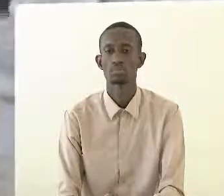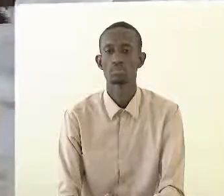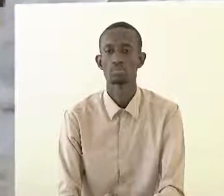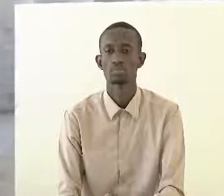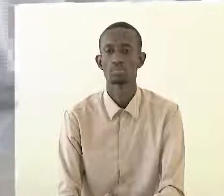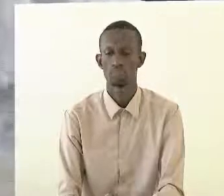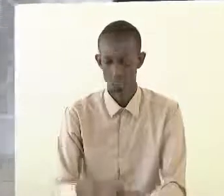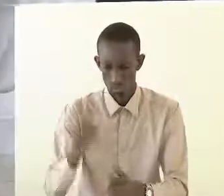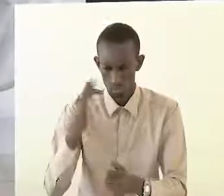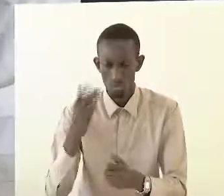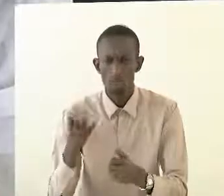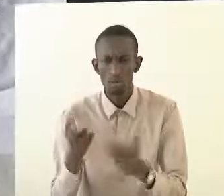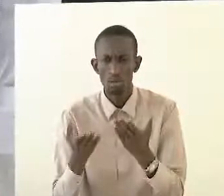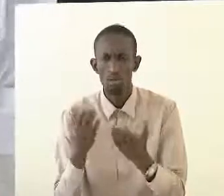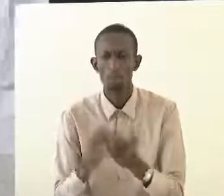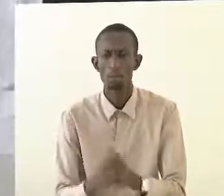what is the answer? It is